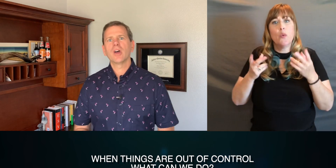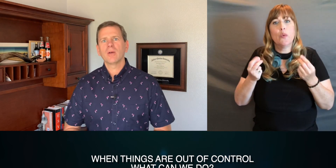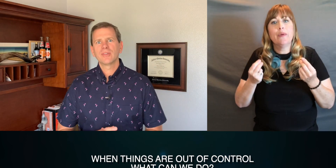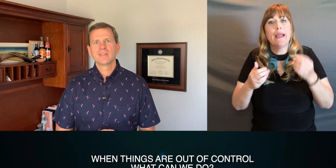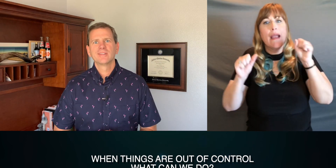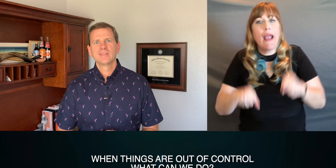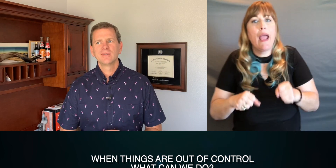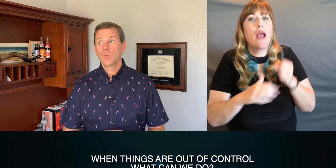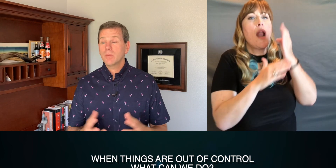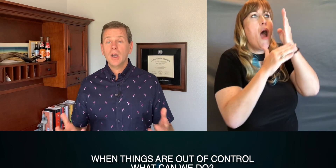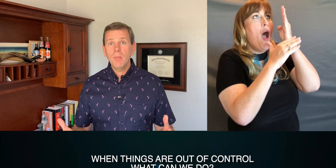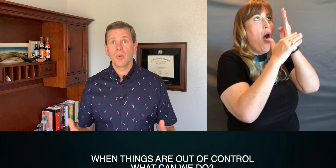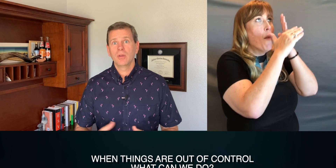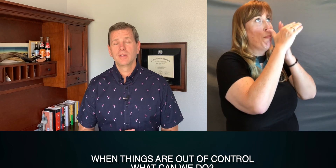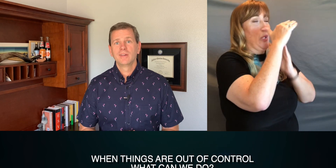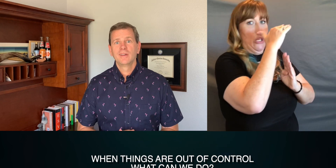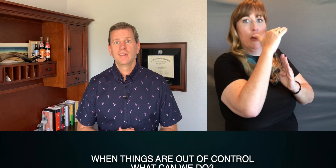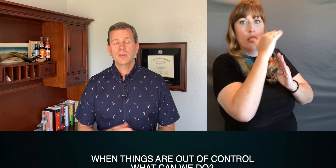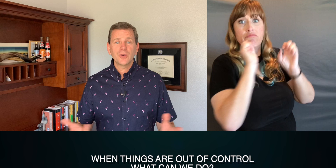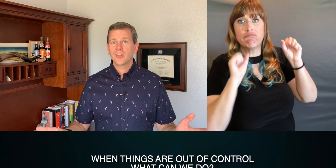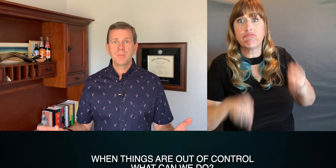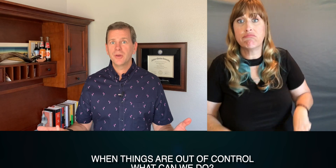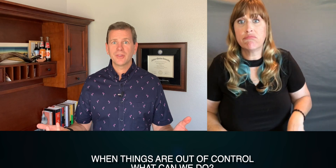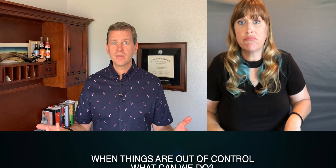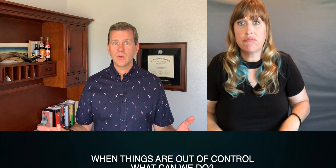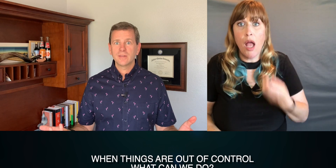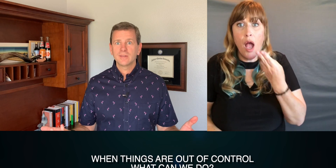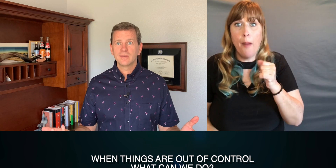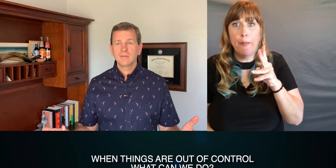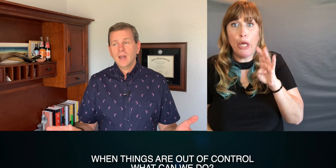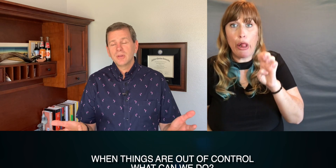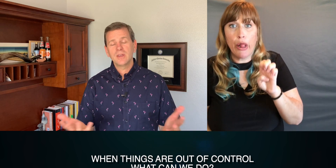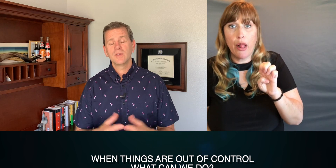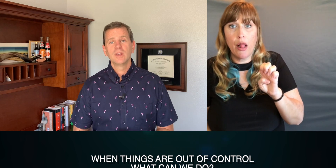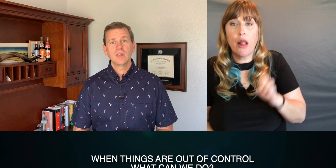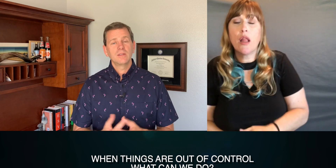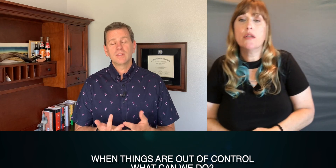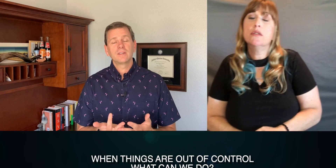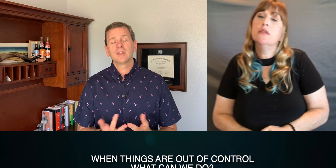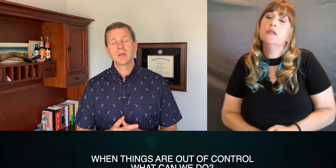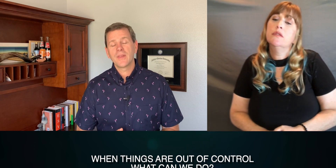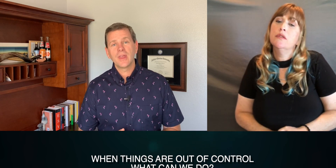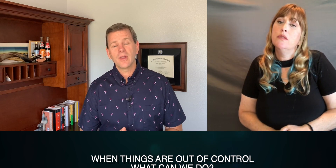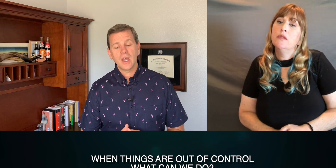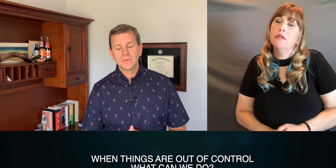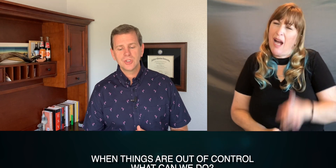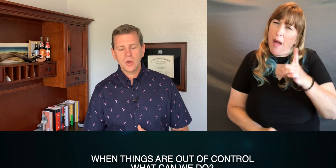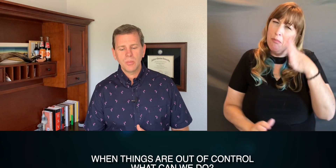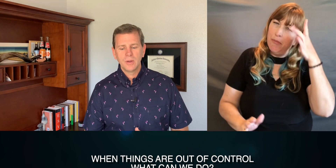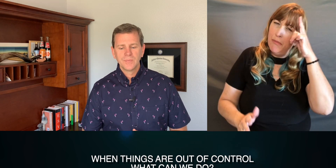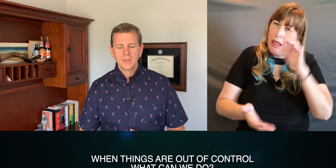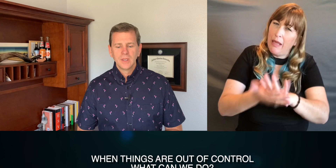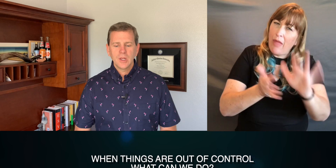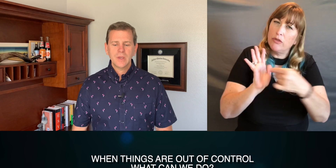humble ourselves. We can be humble. It's the first thing Peter says to us. And I believe this is exhibited in the life of